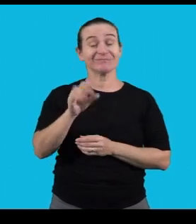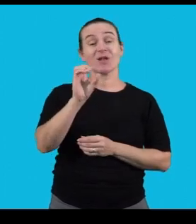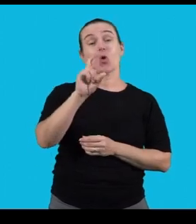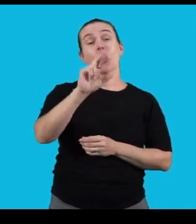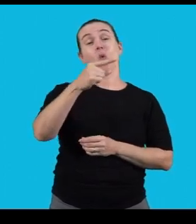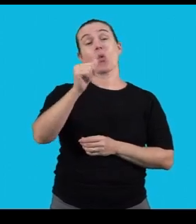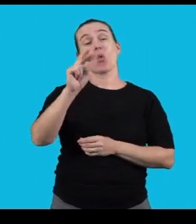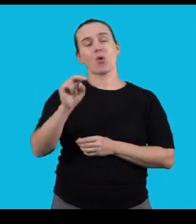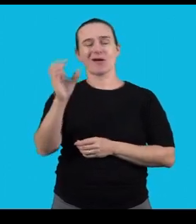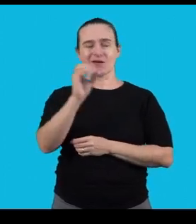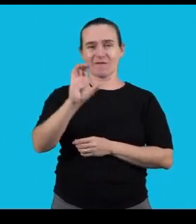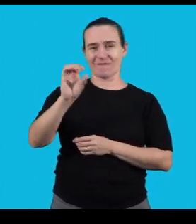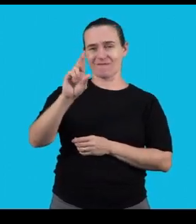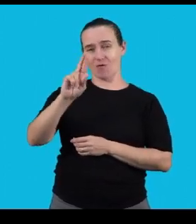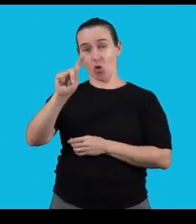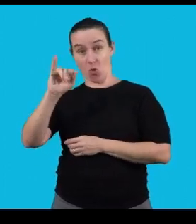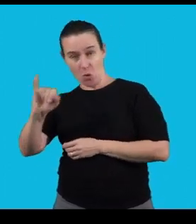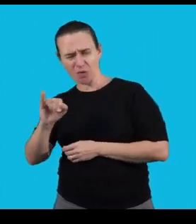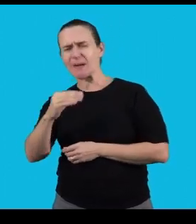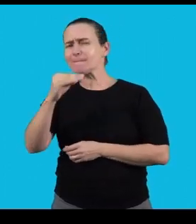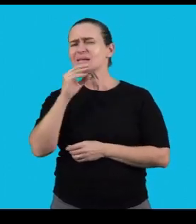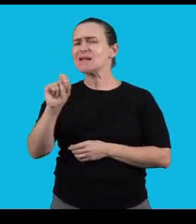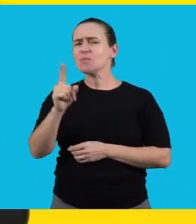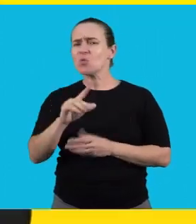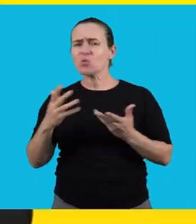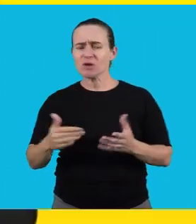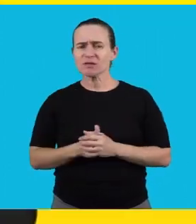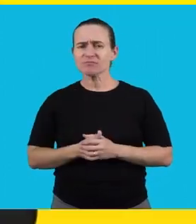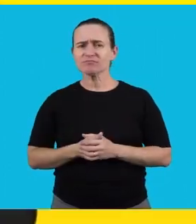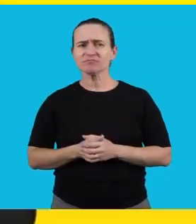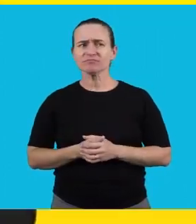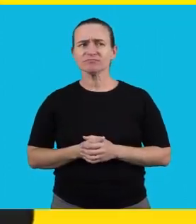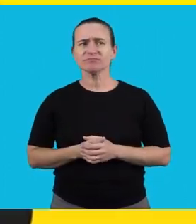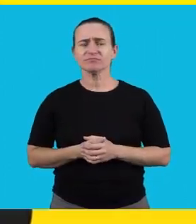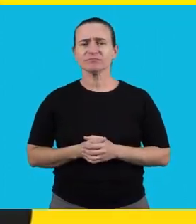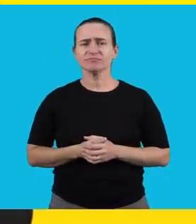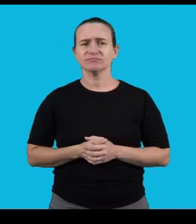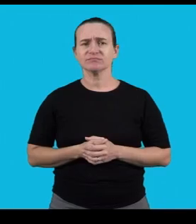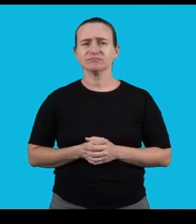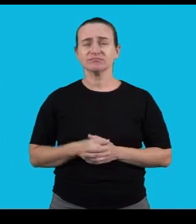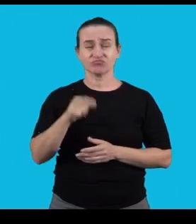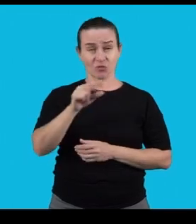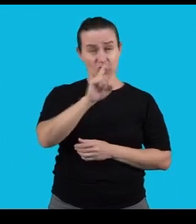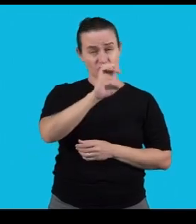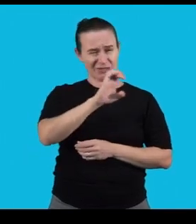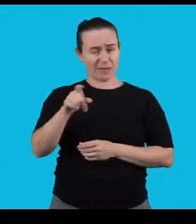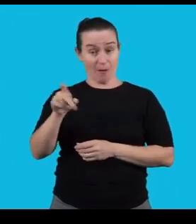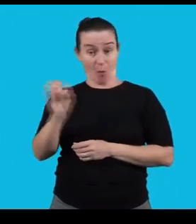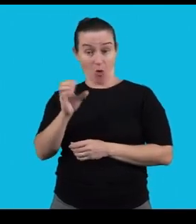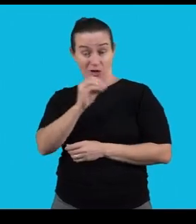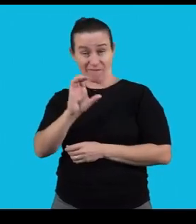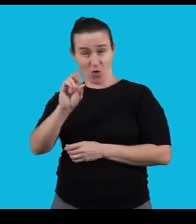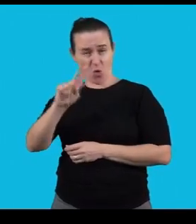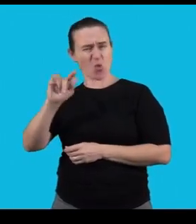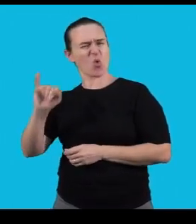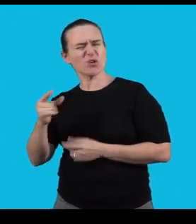if the organ of Corti, the receptors are damaged, what will happen? For 3 marks. Remember, the receptors or